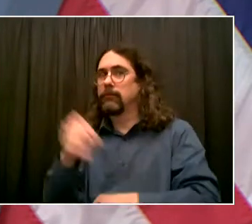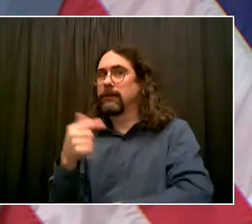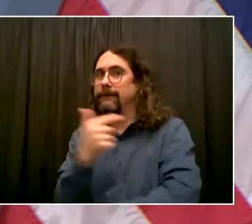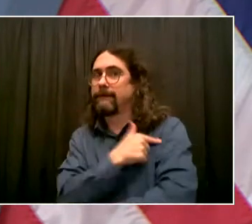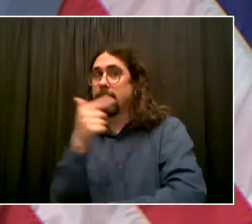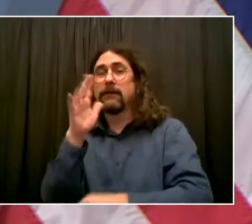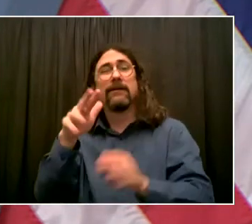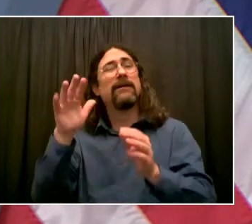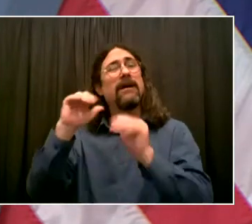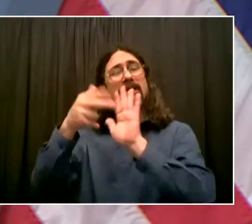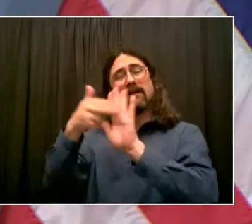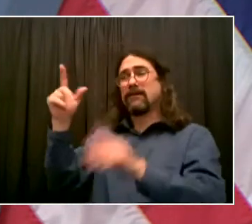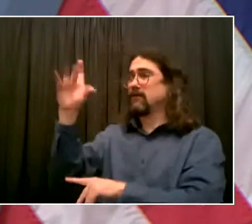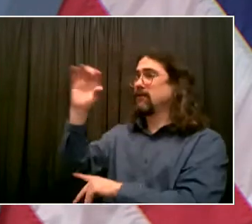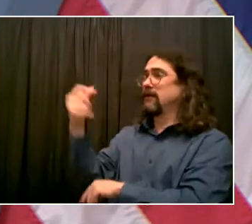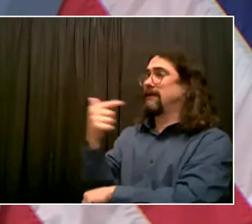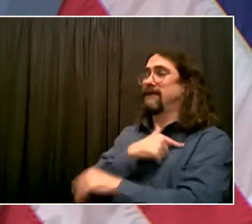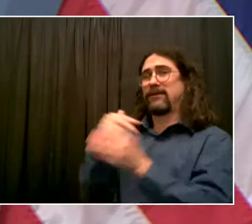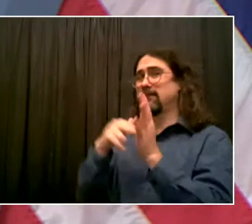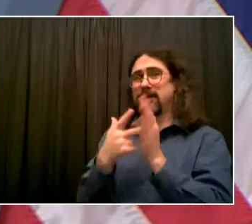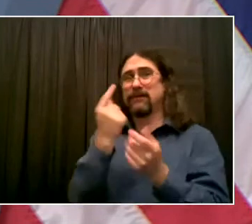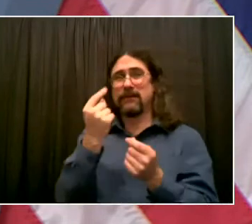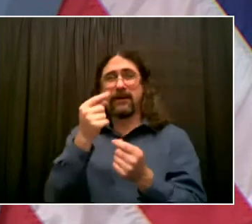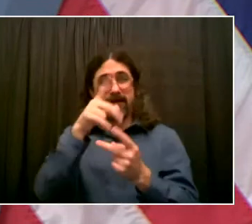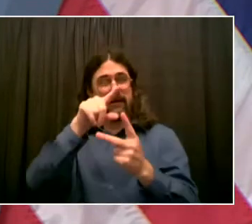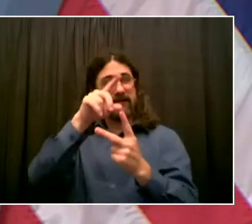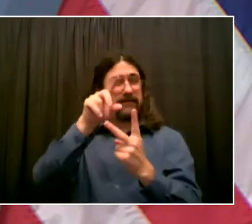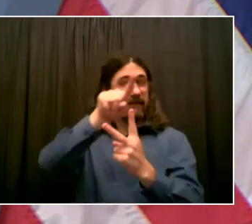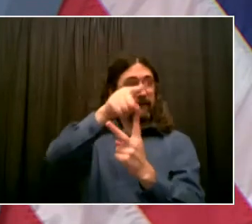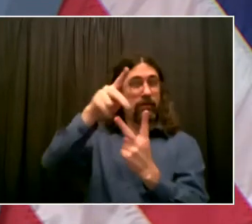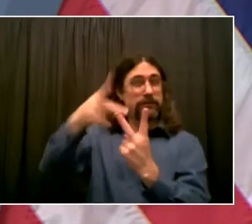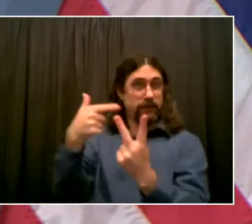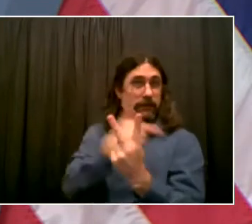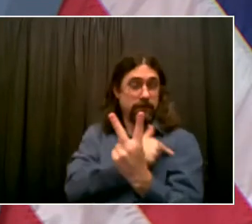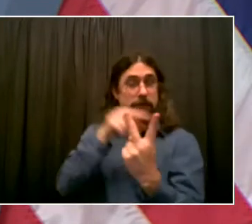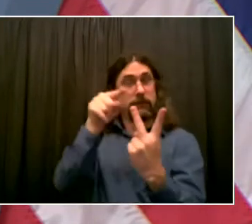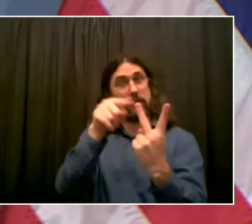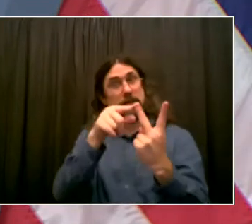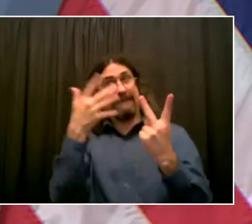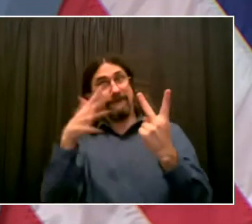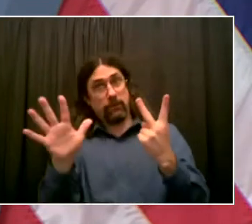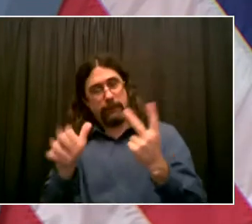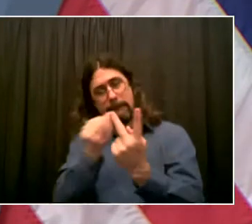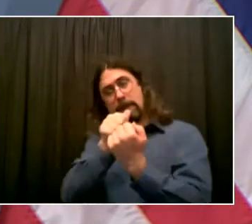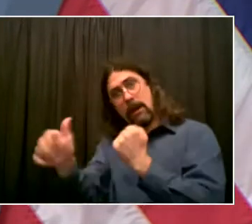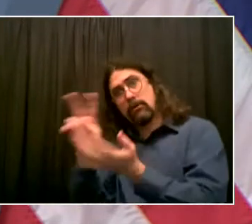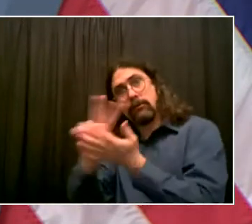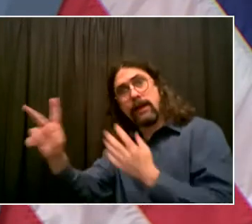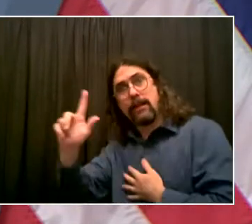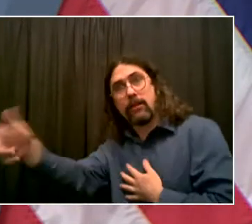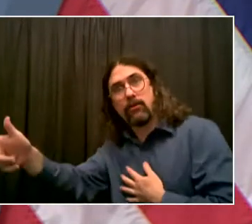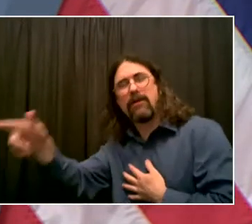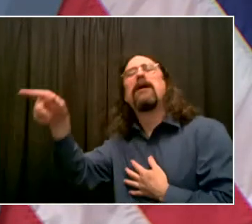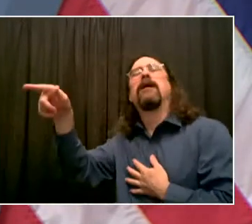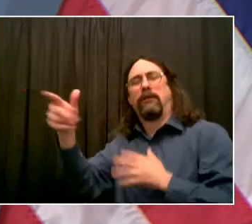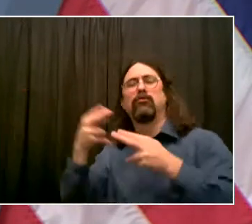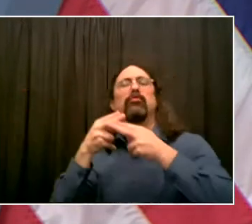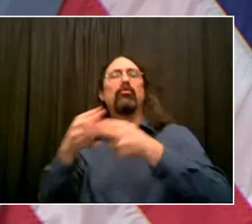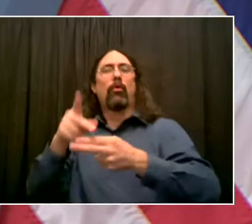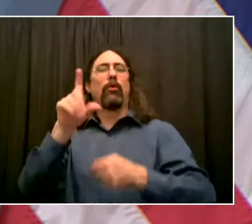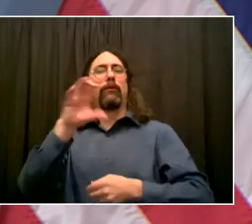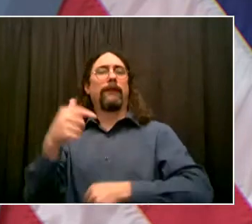tangible benefits because of the safety that vaccination confers, particularly when someone is